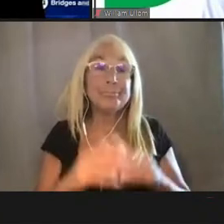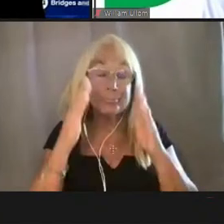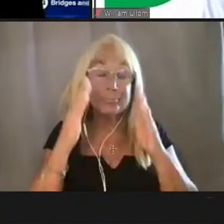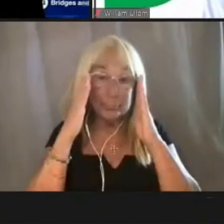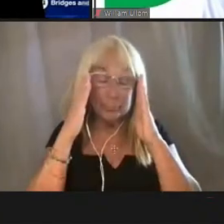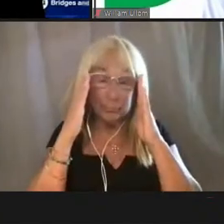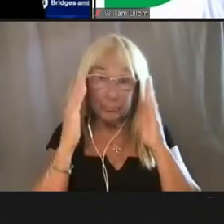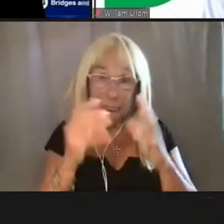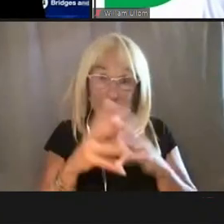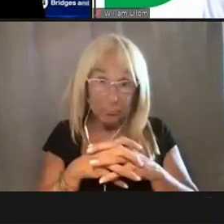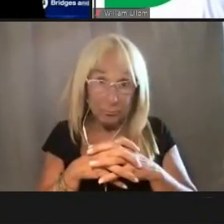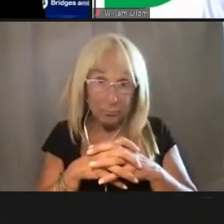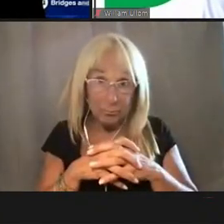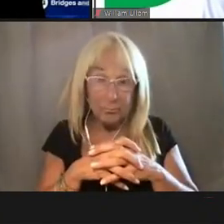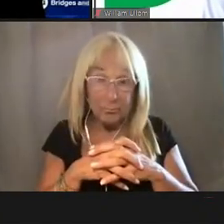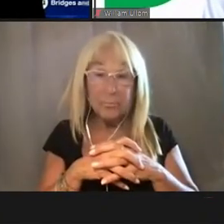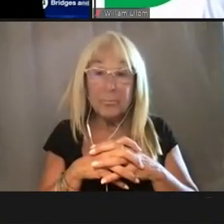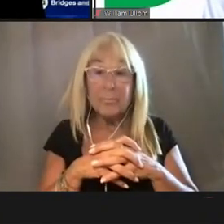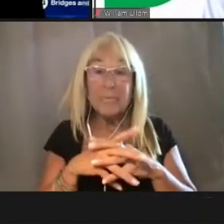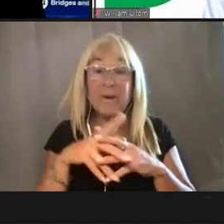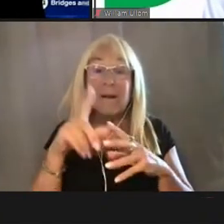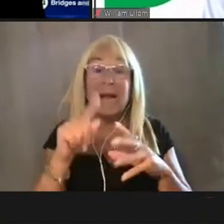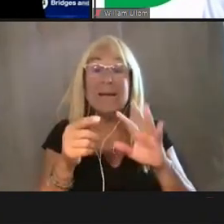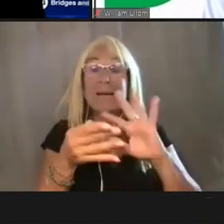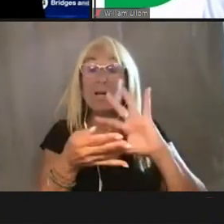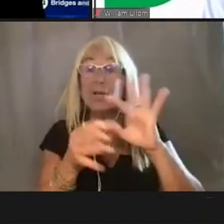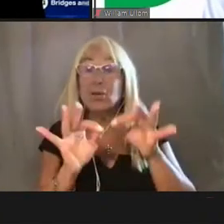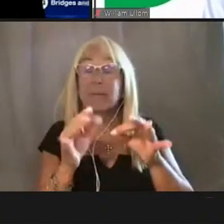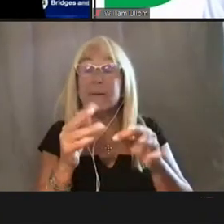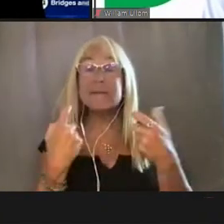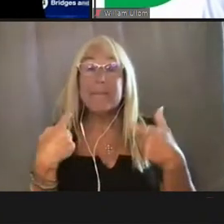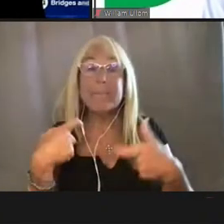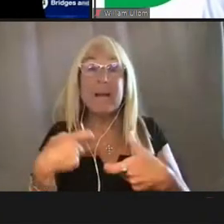um I need a translator in Spanish please